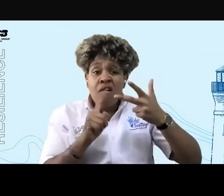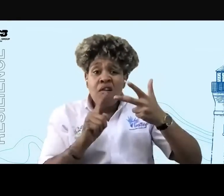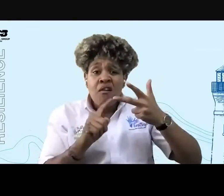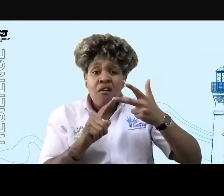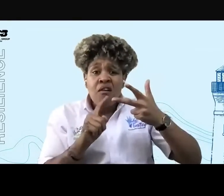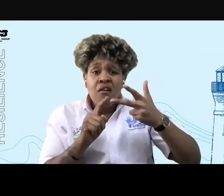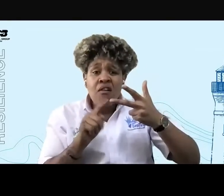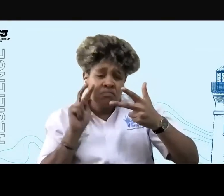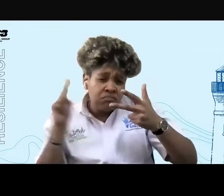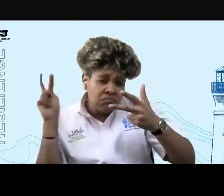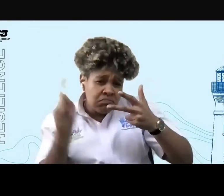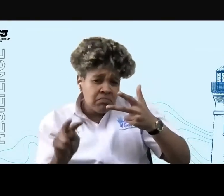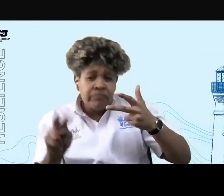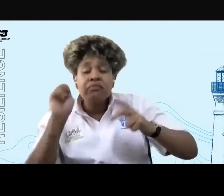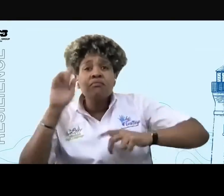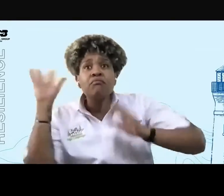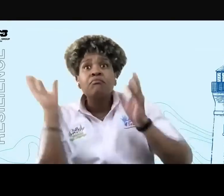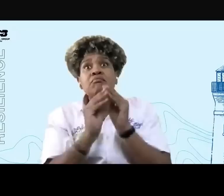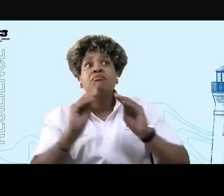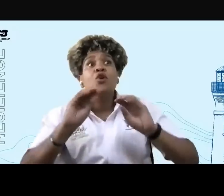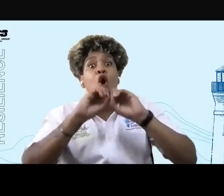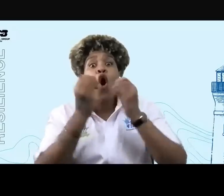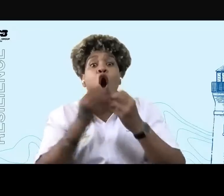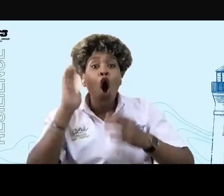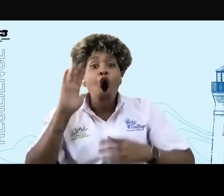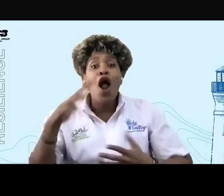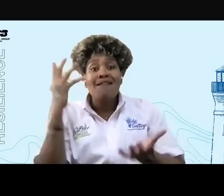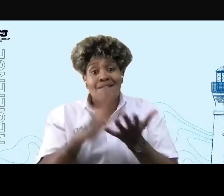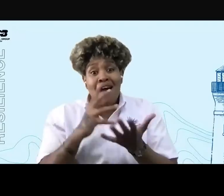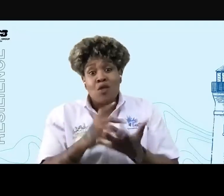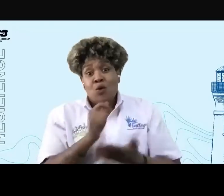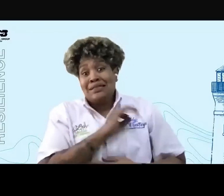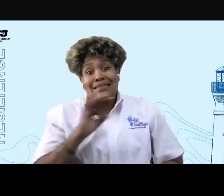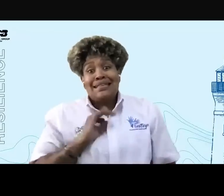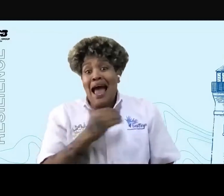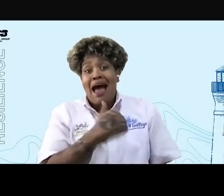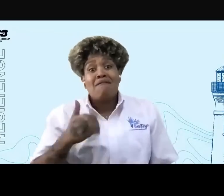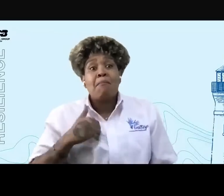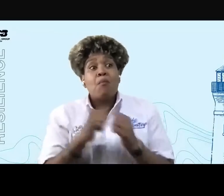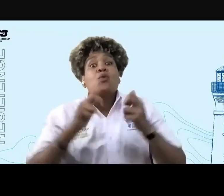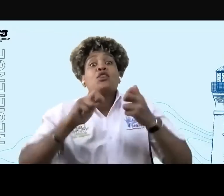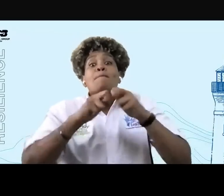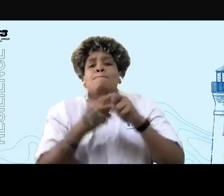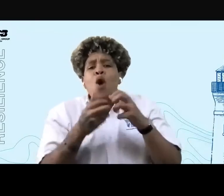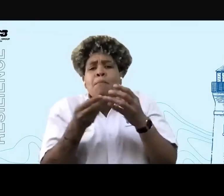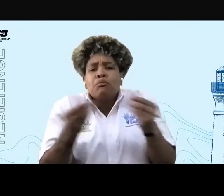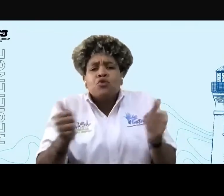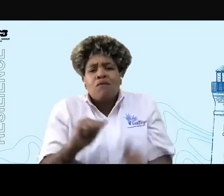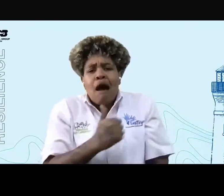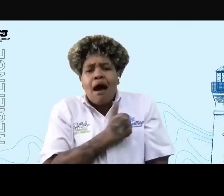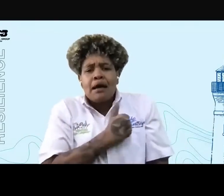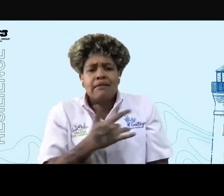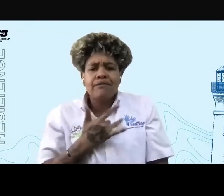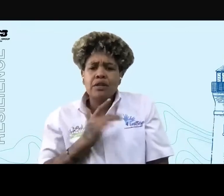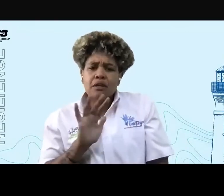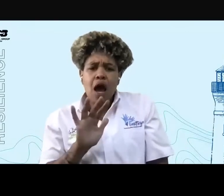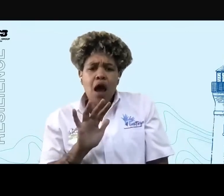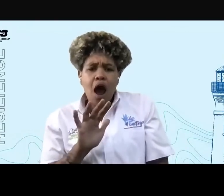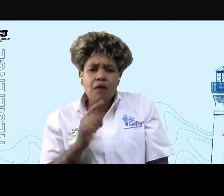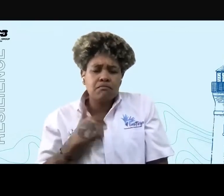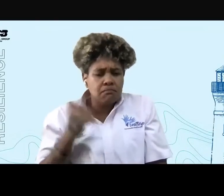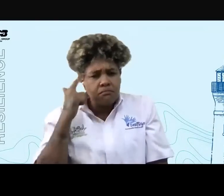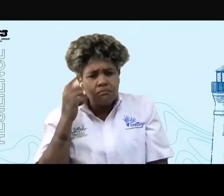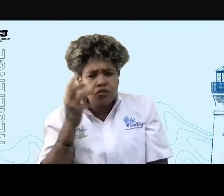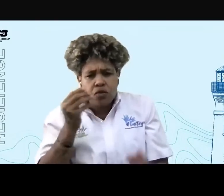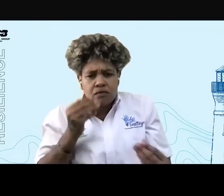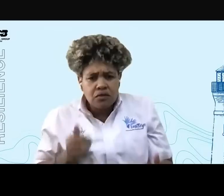entire organization, all 5,000 staff members, with a problem-solving attitude. The addition of